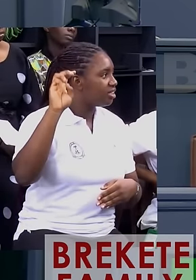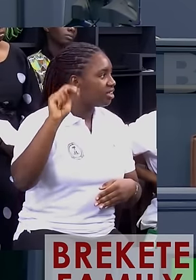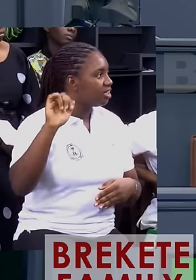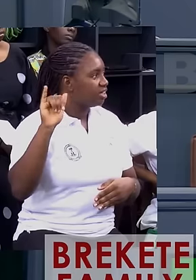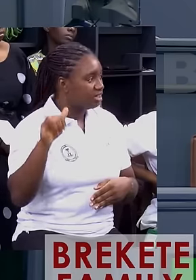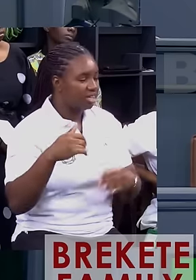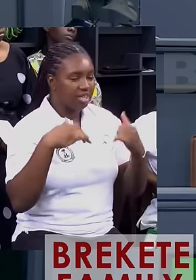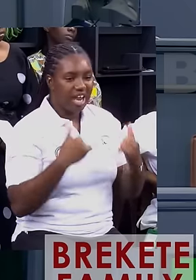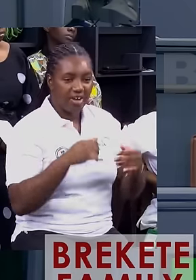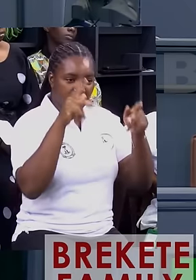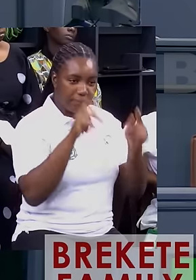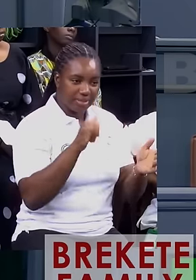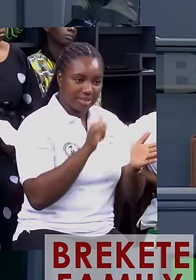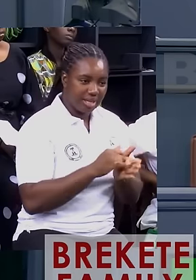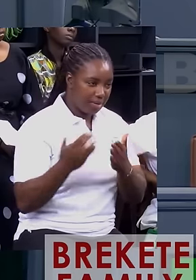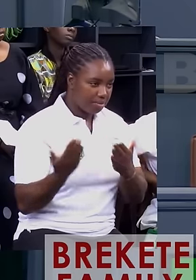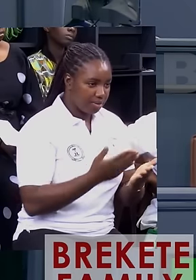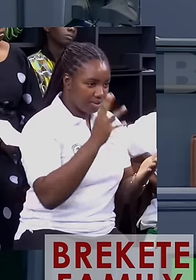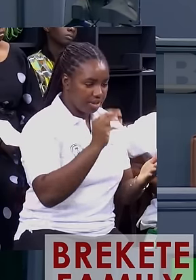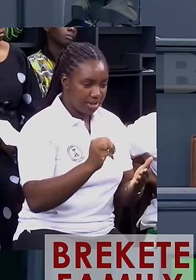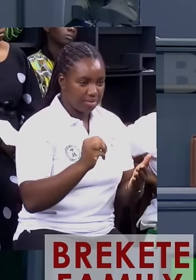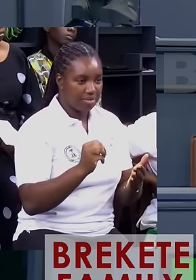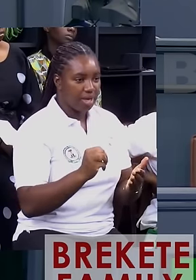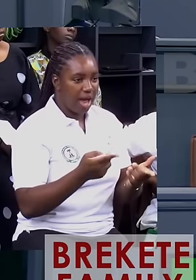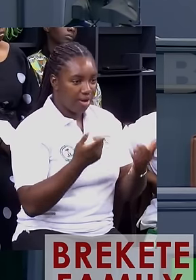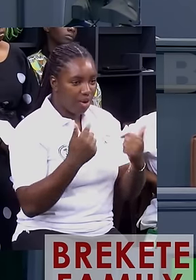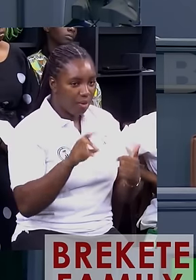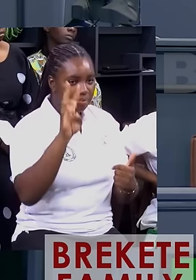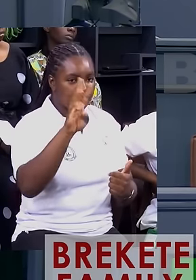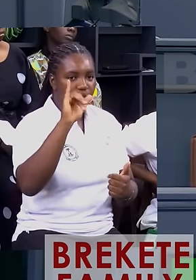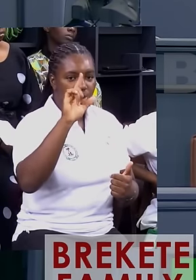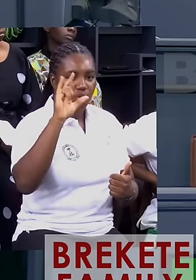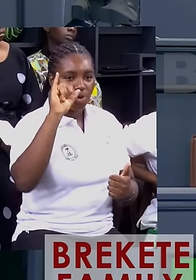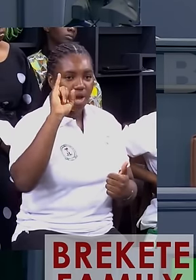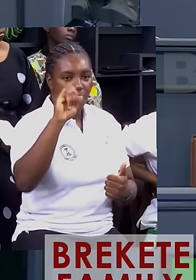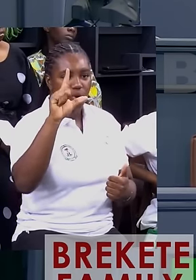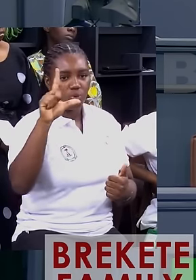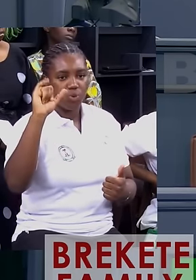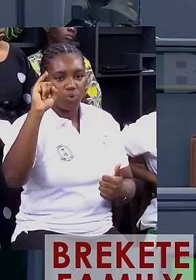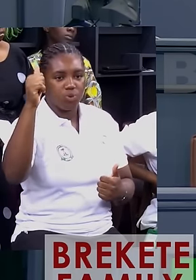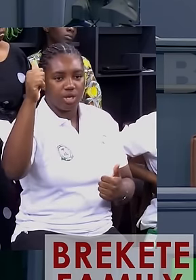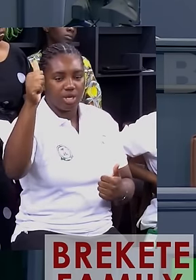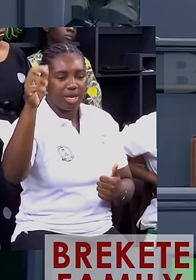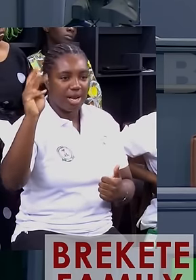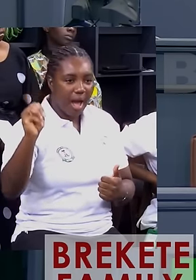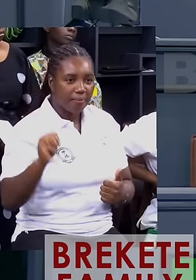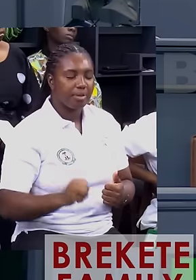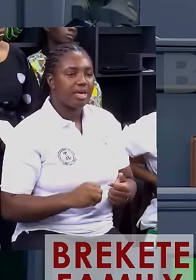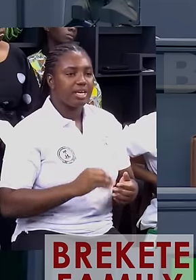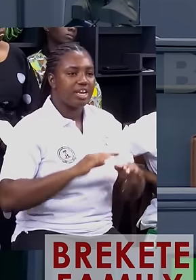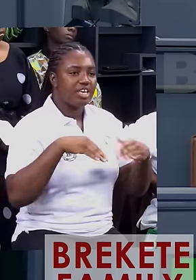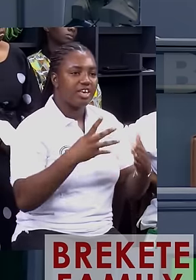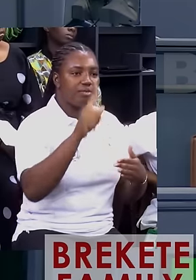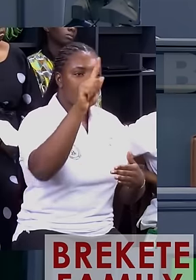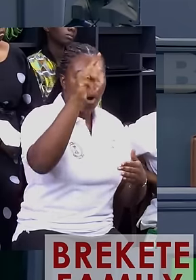the person will carry and come. Williams. Williams. They give him $1 million, the person run away with the